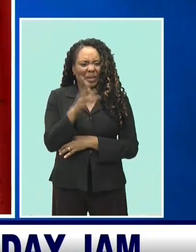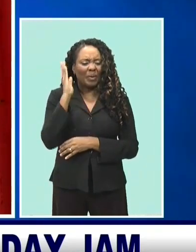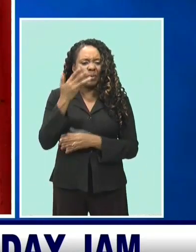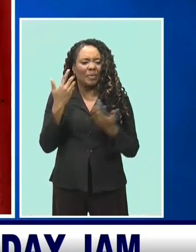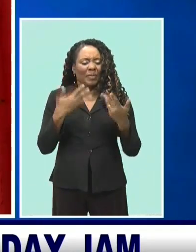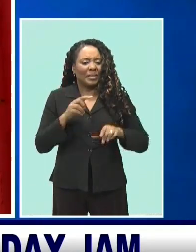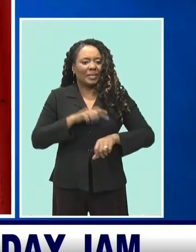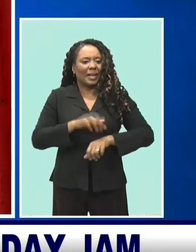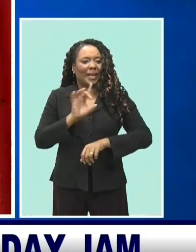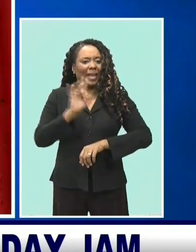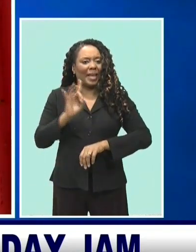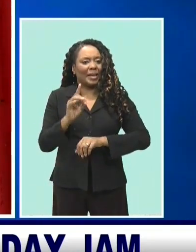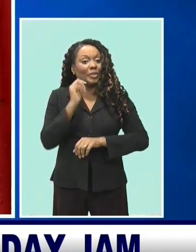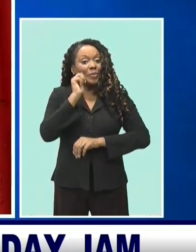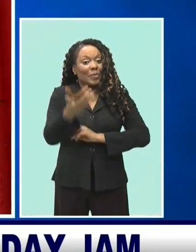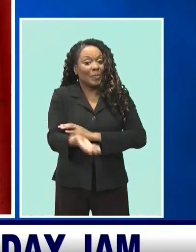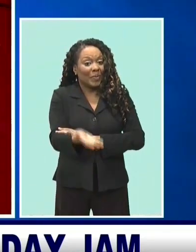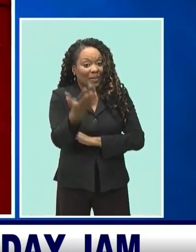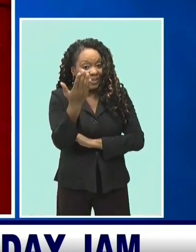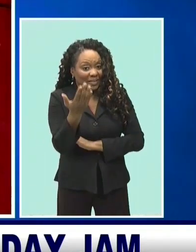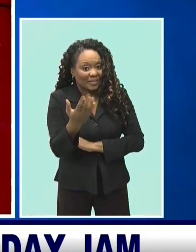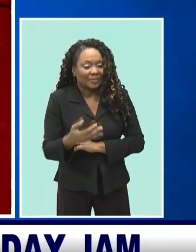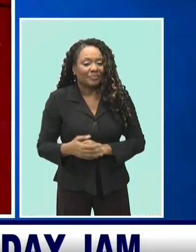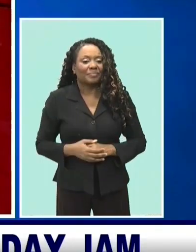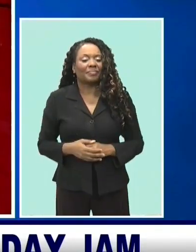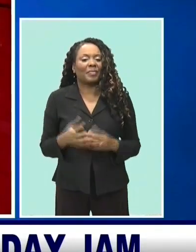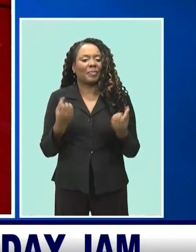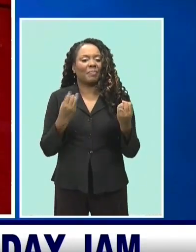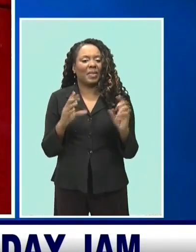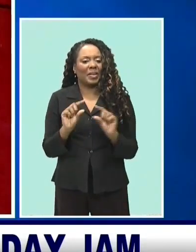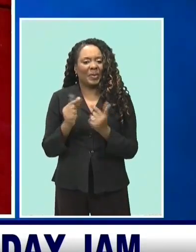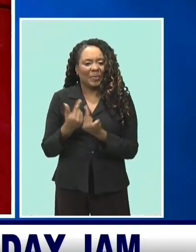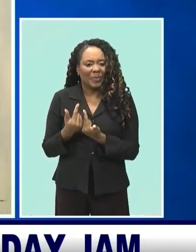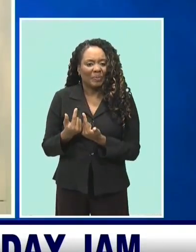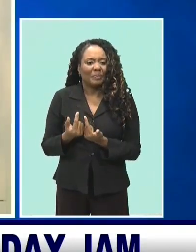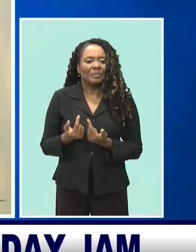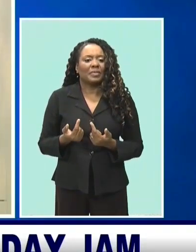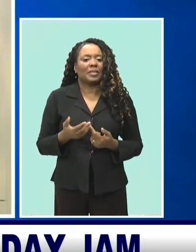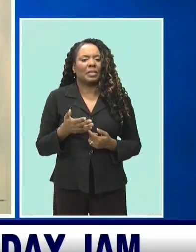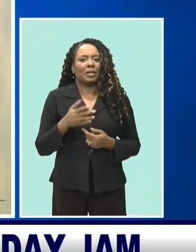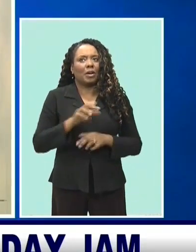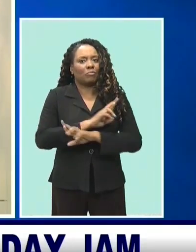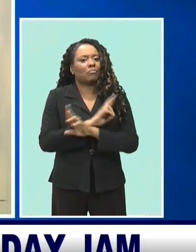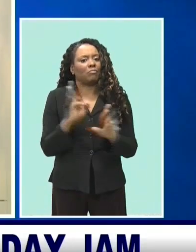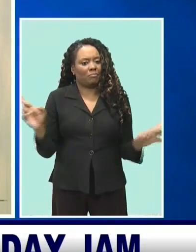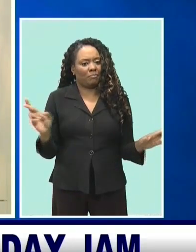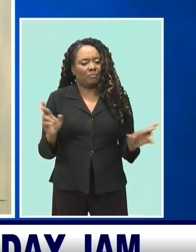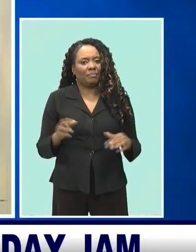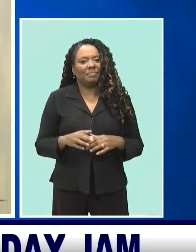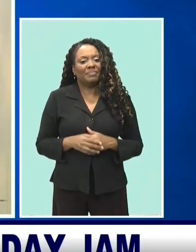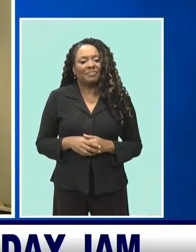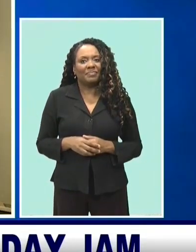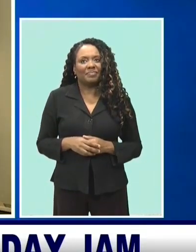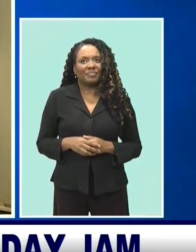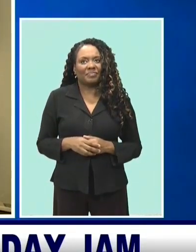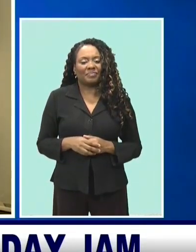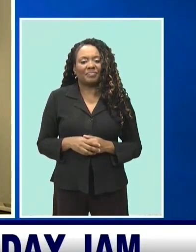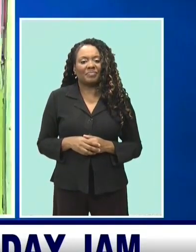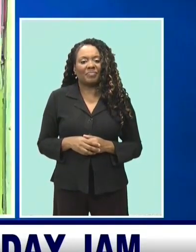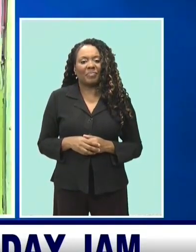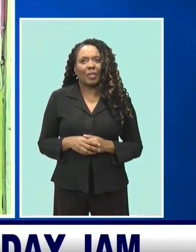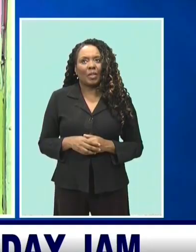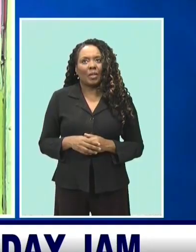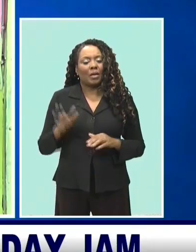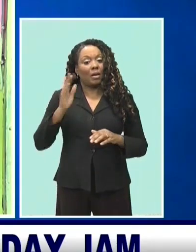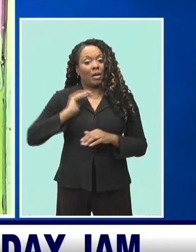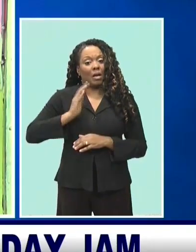8 a.m. Many bands, including Insane and Contact, well, they say that they're ready to hit the road. We're keeping the band